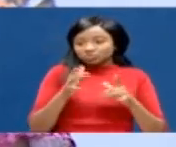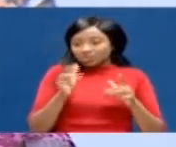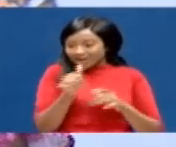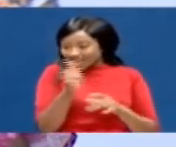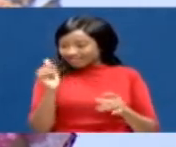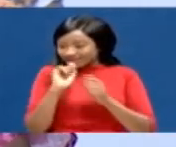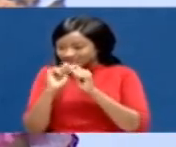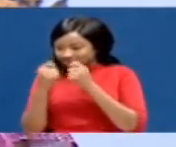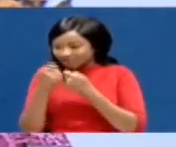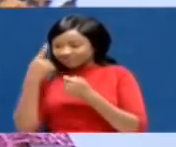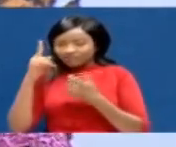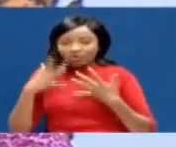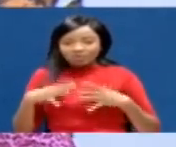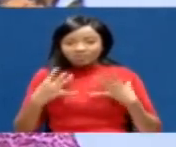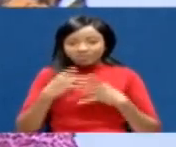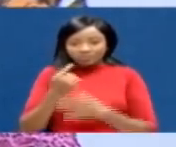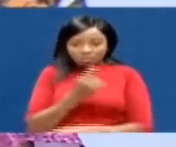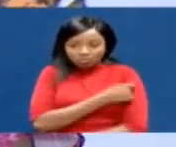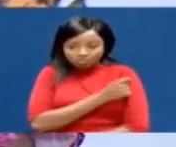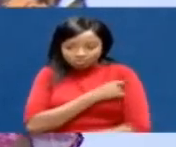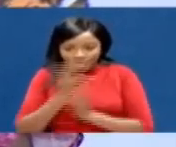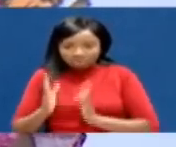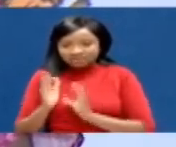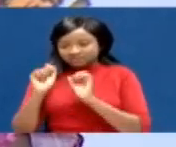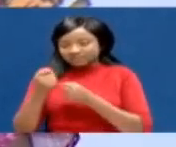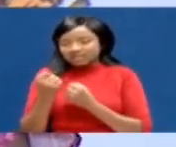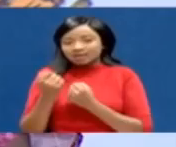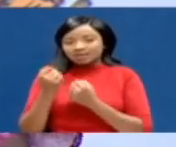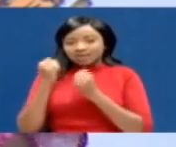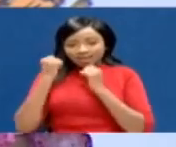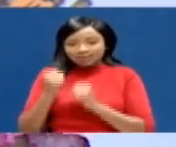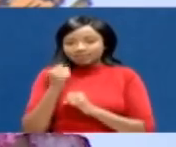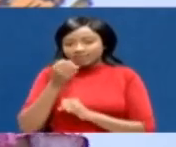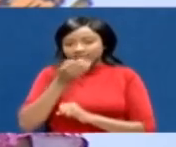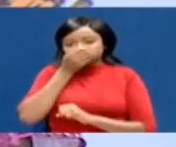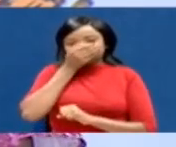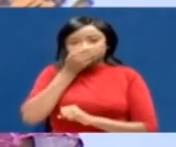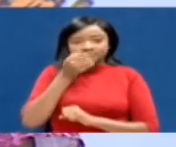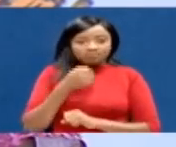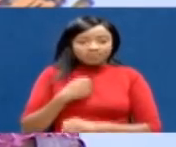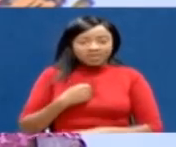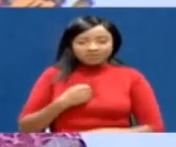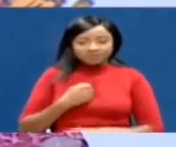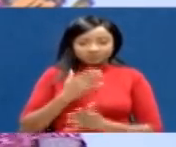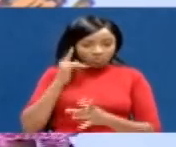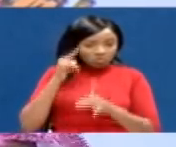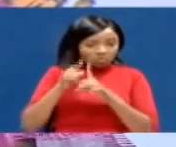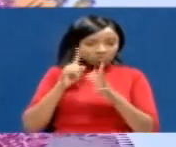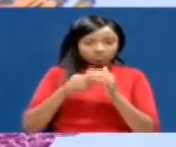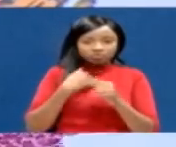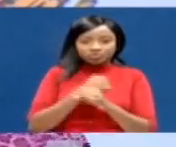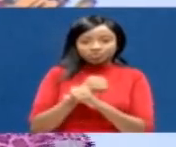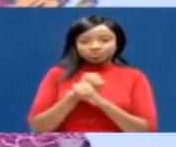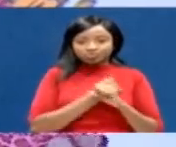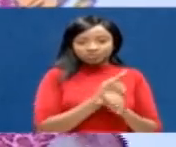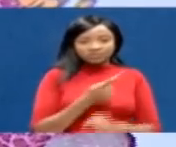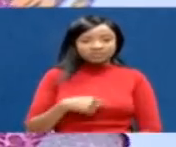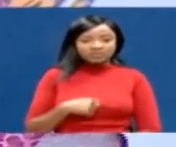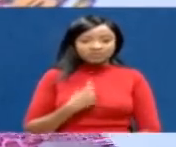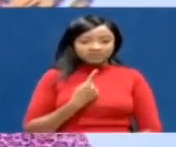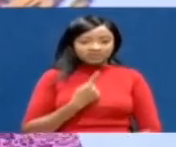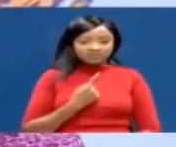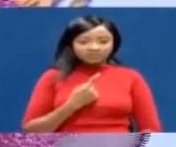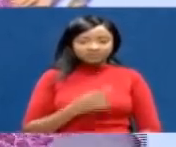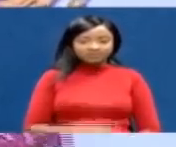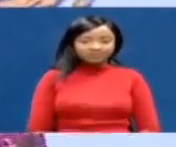and in order to prevent us from getting any of these infections while we are going around